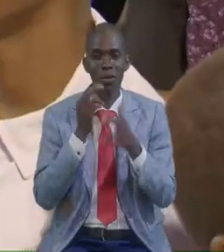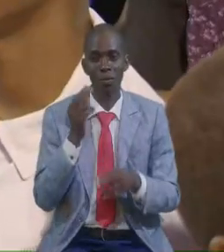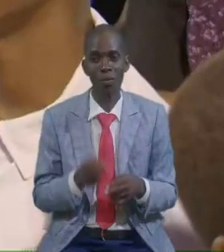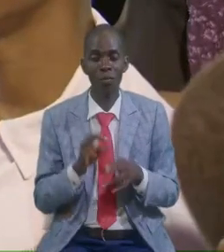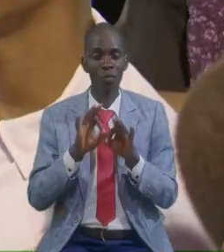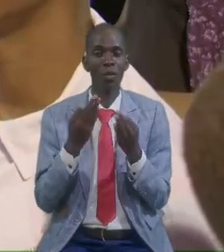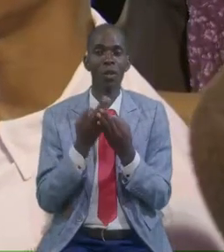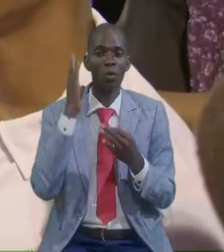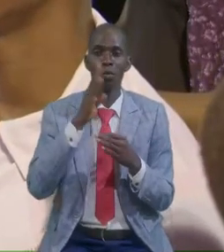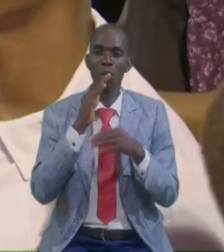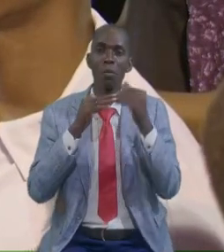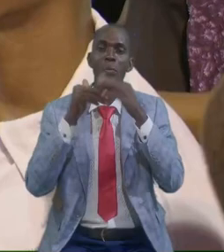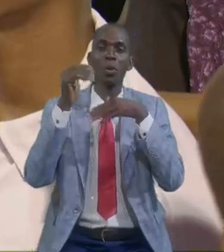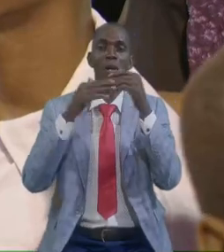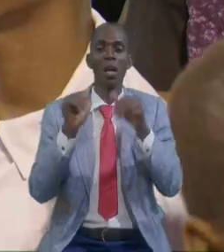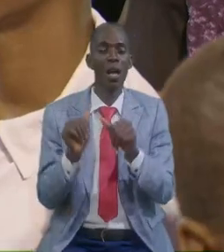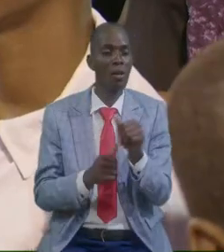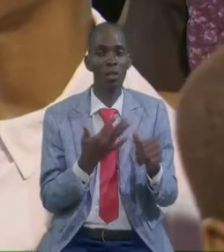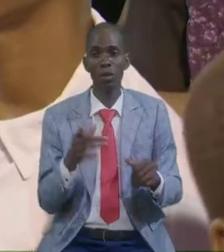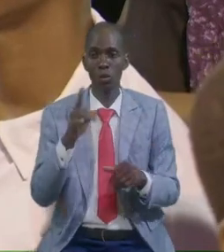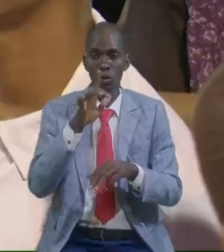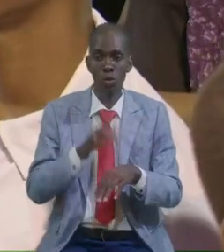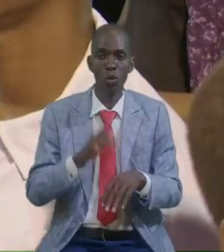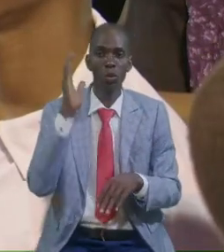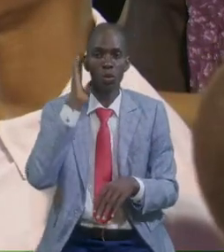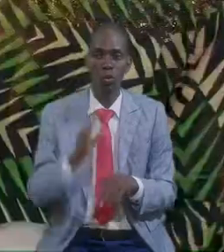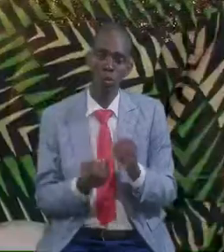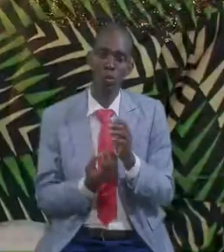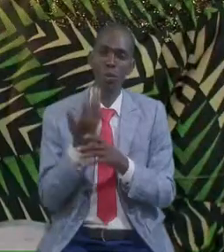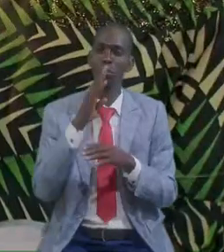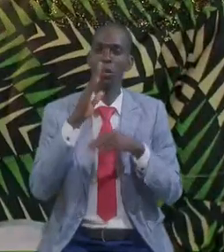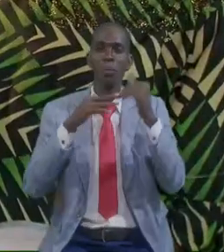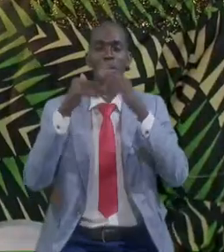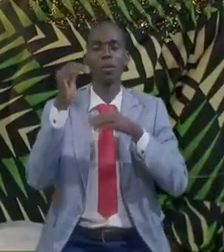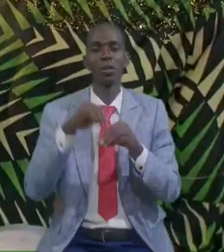everything you touch will be built up in Jesus' name.